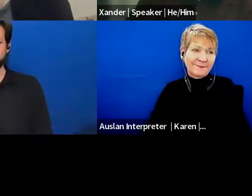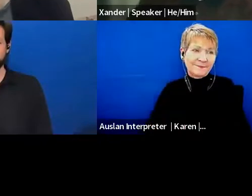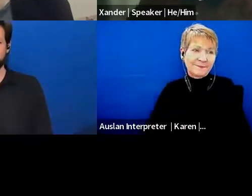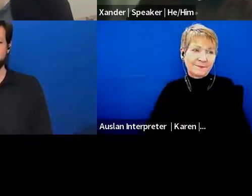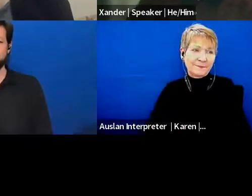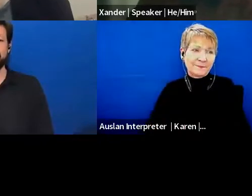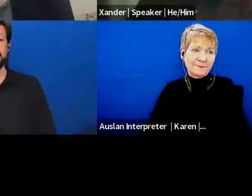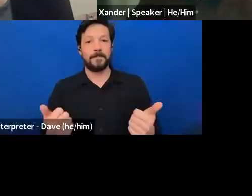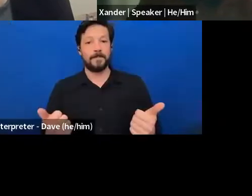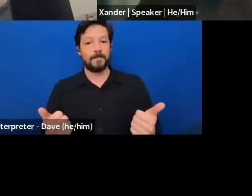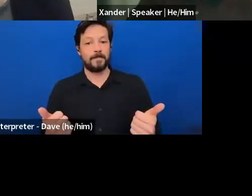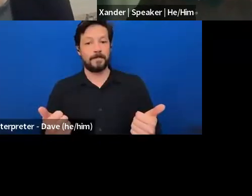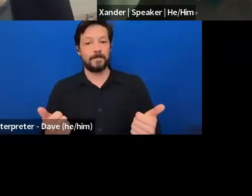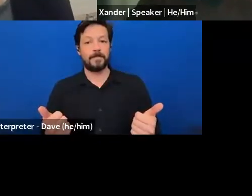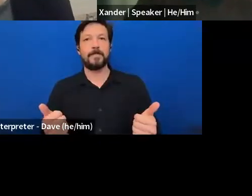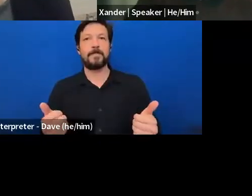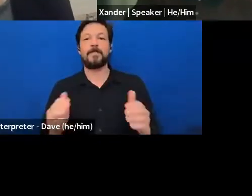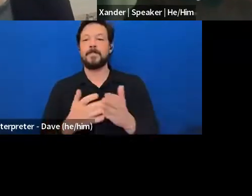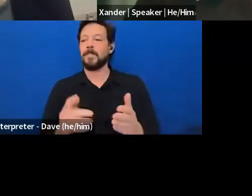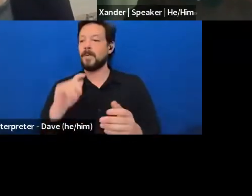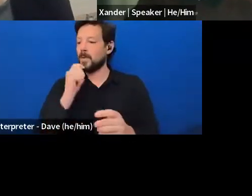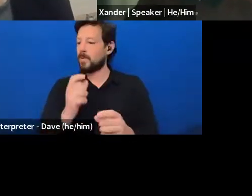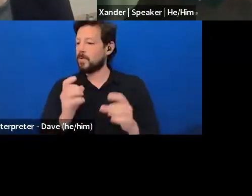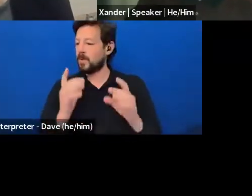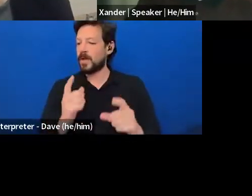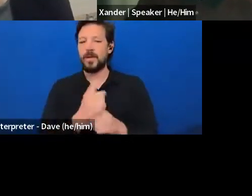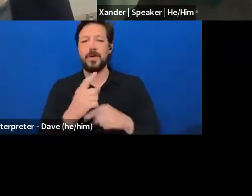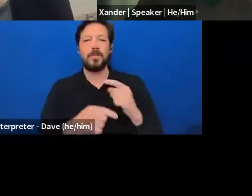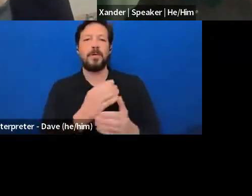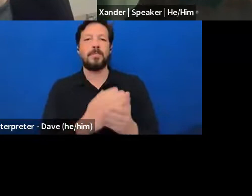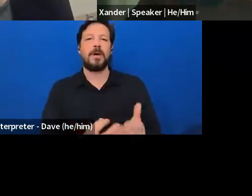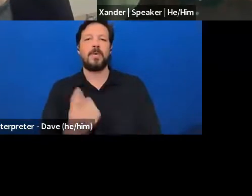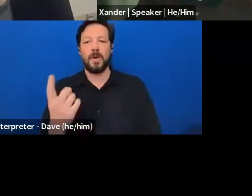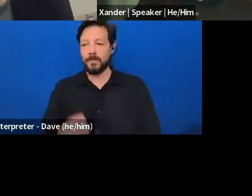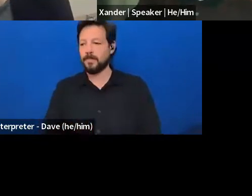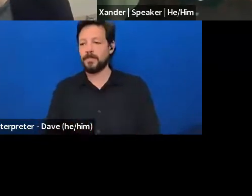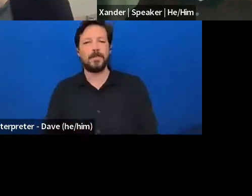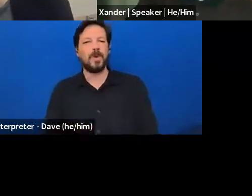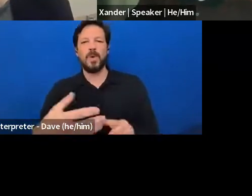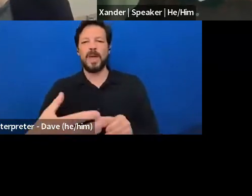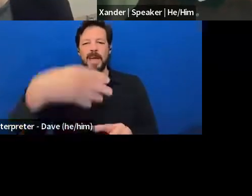Okay, so now we're going to move on to part 1 and start with recapping what we mean by inclusion.